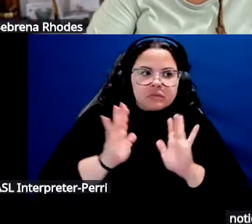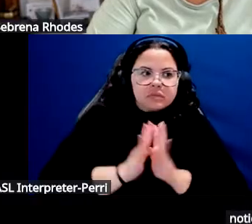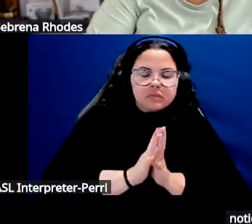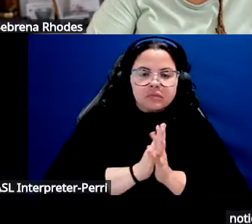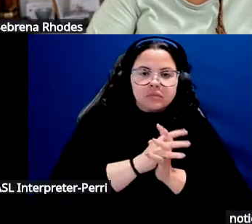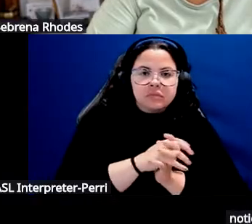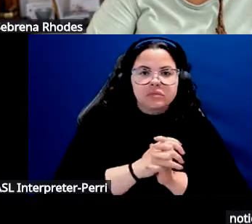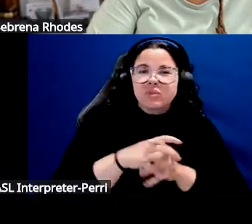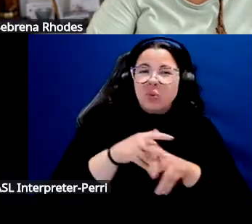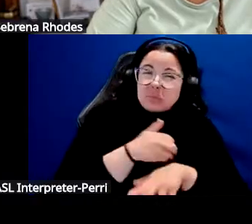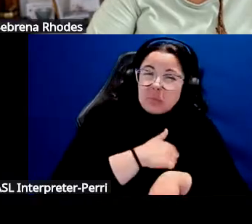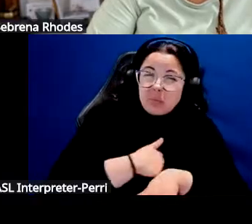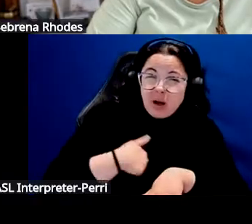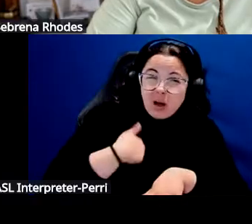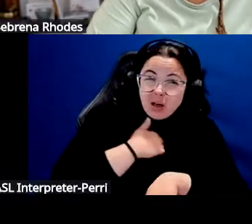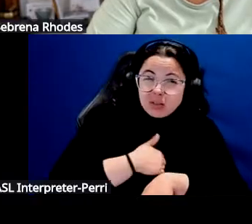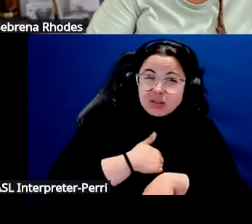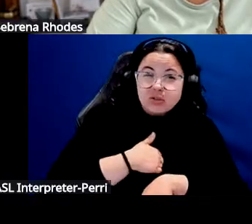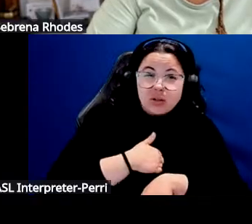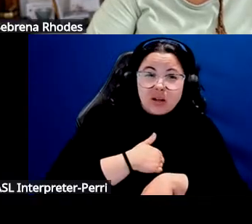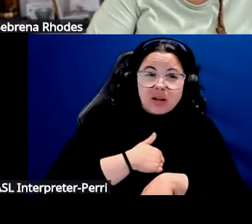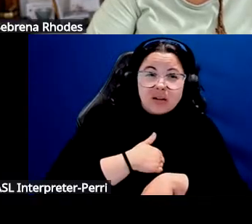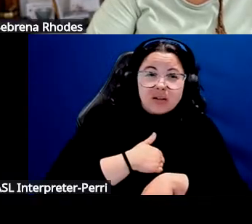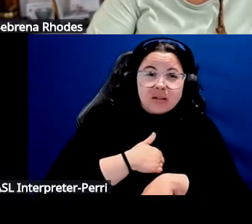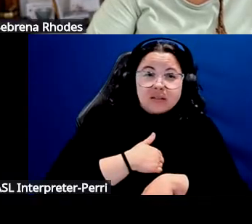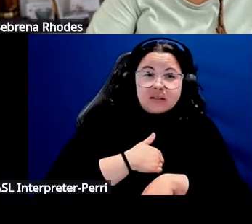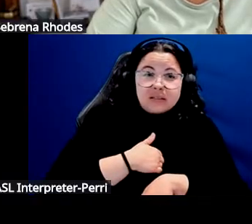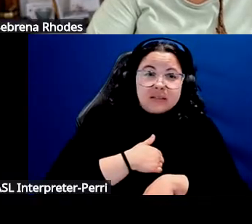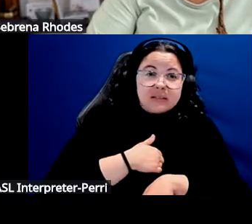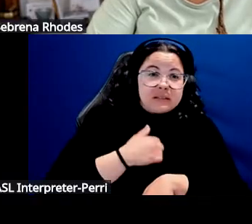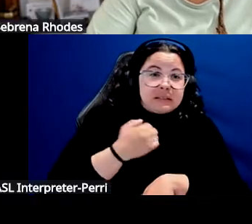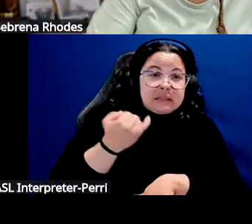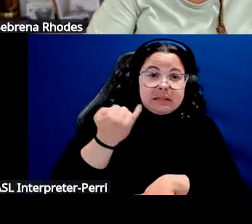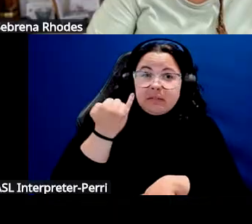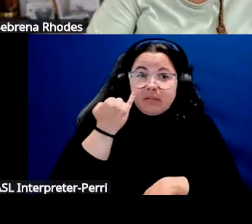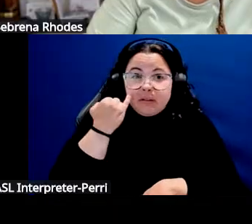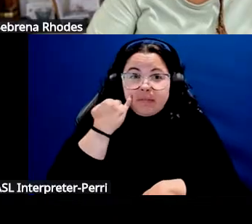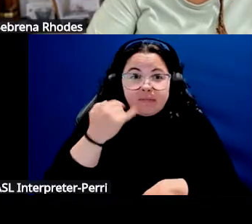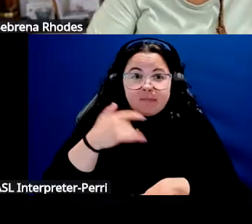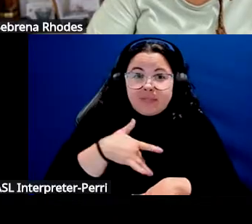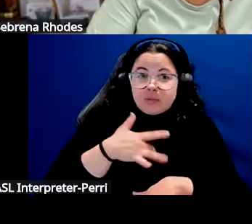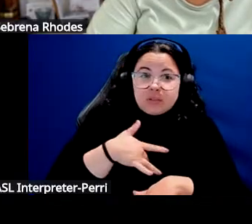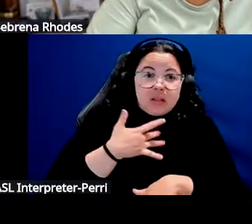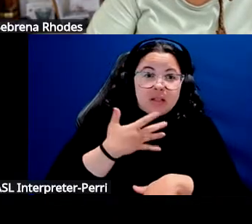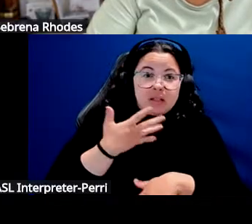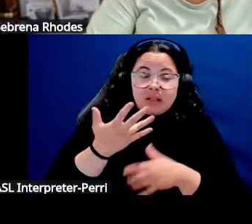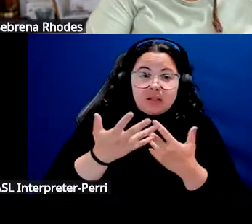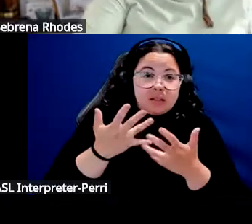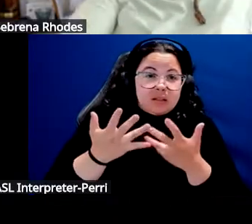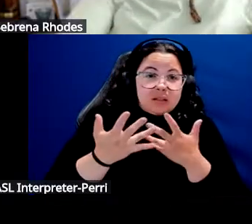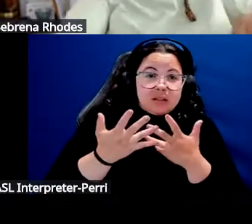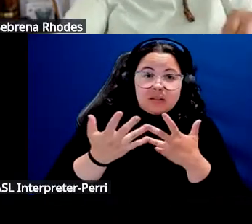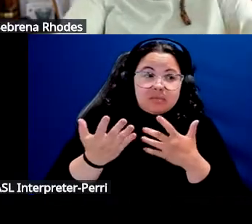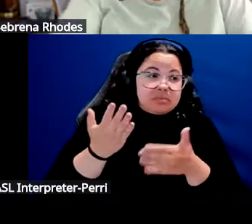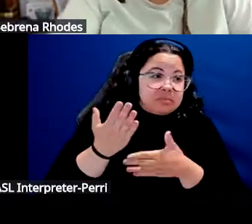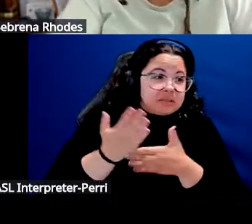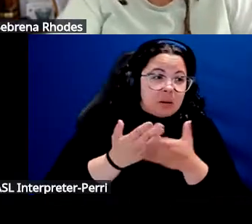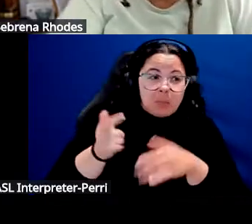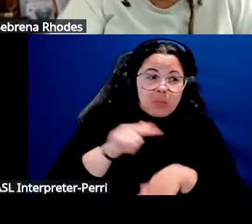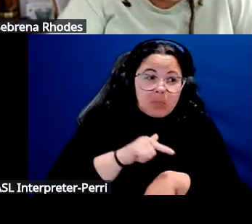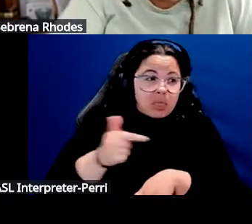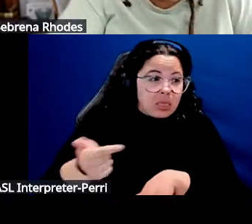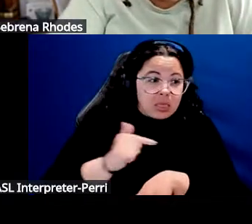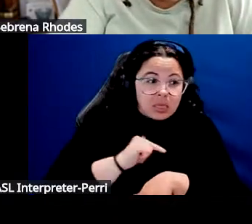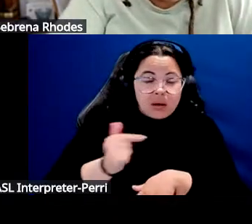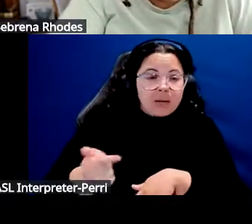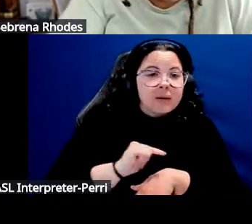So I apologize if it feels like there's some type of back and forth. This is more